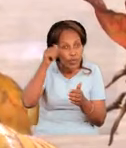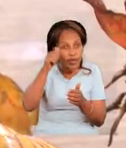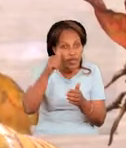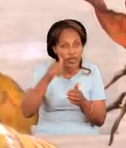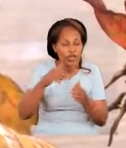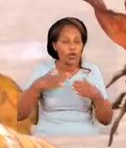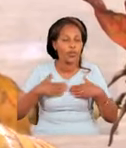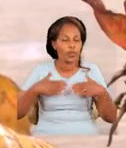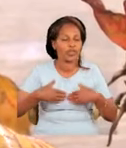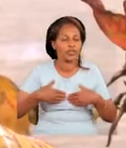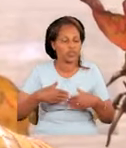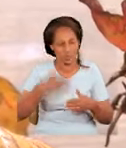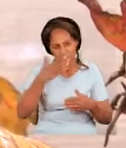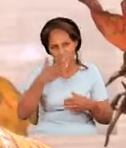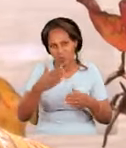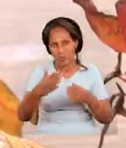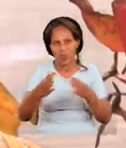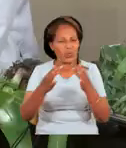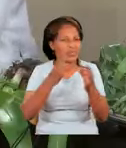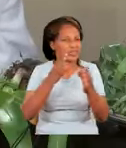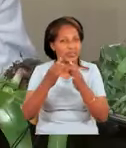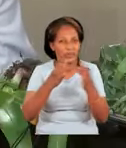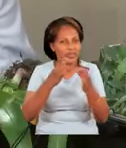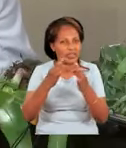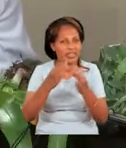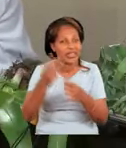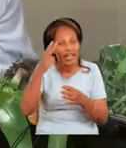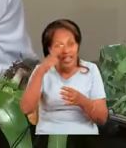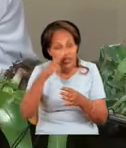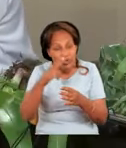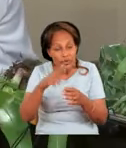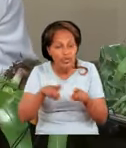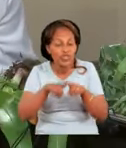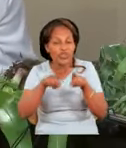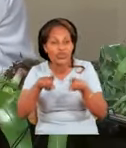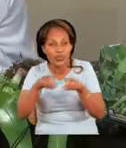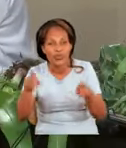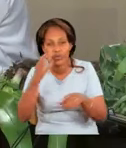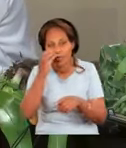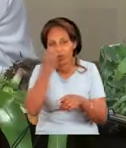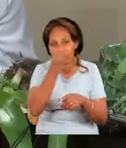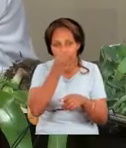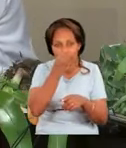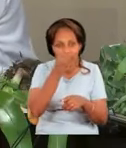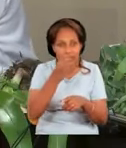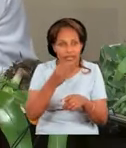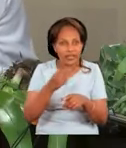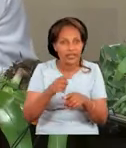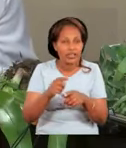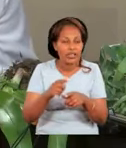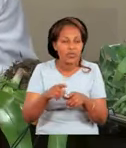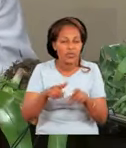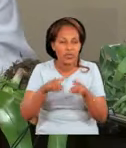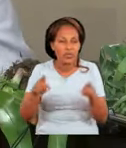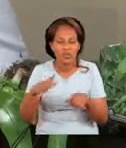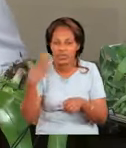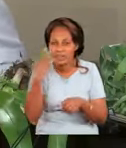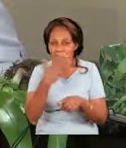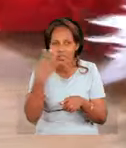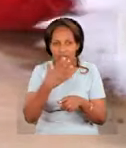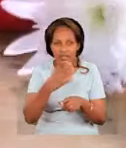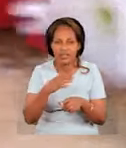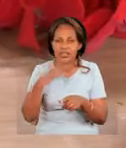That's a good explanation. As you see, here we have different flowers. They have different colors.